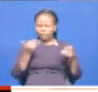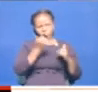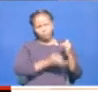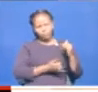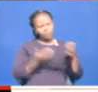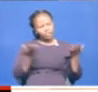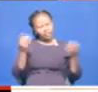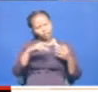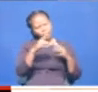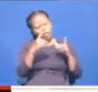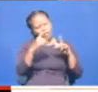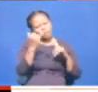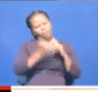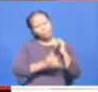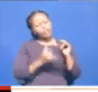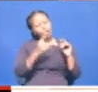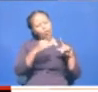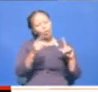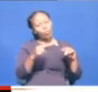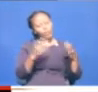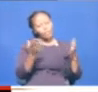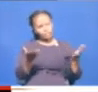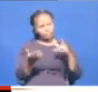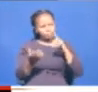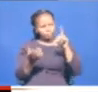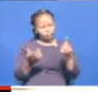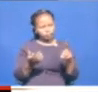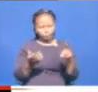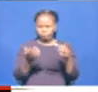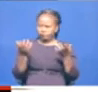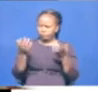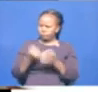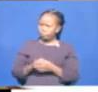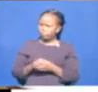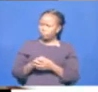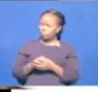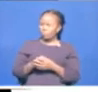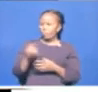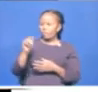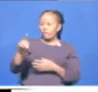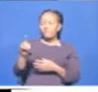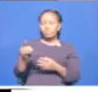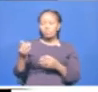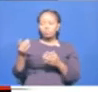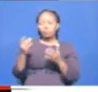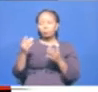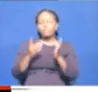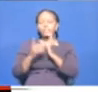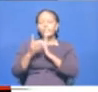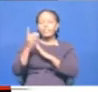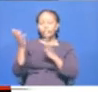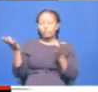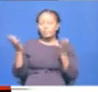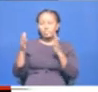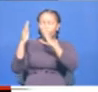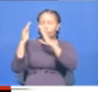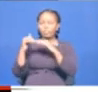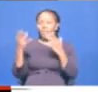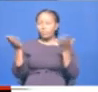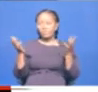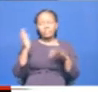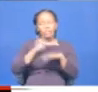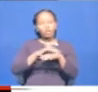closing remarks? I think real estate is a very interesting space right now. It's a huge contributor to our economy,